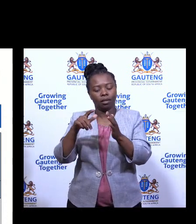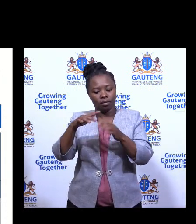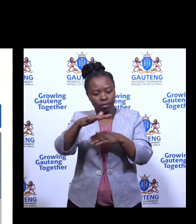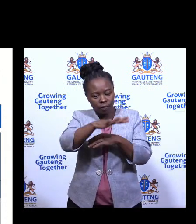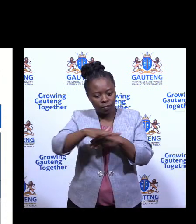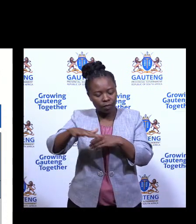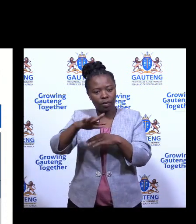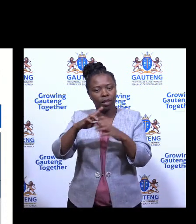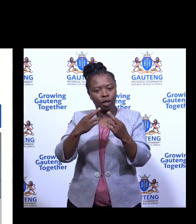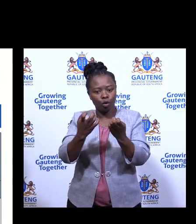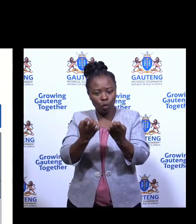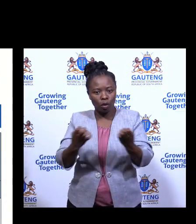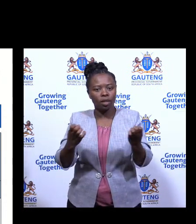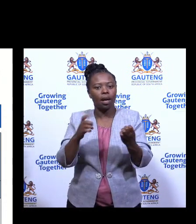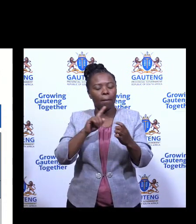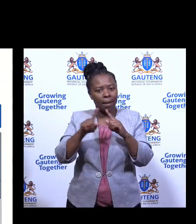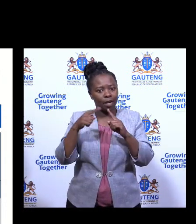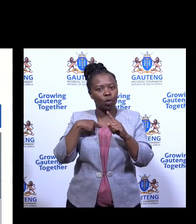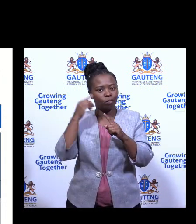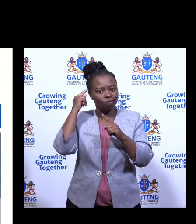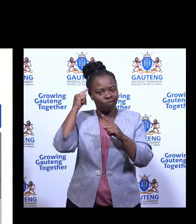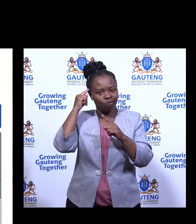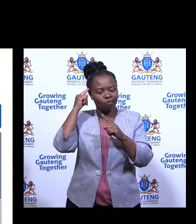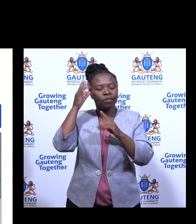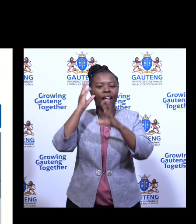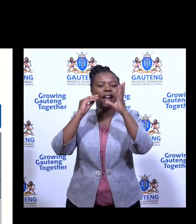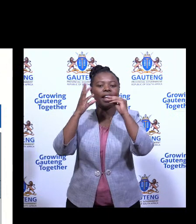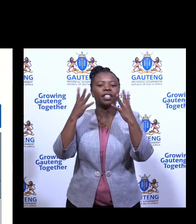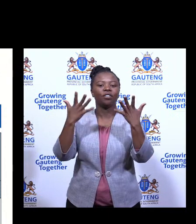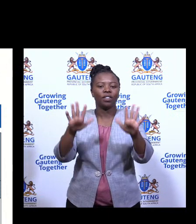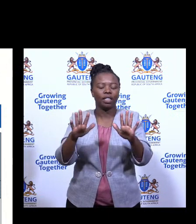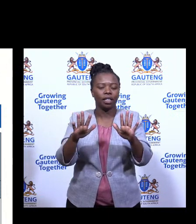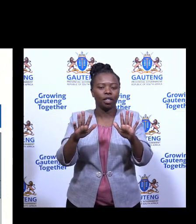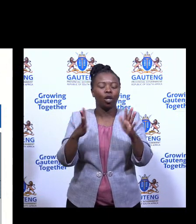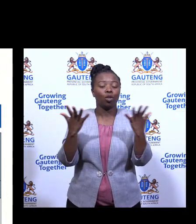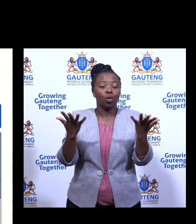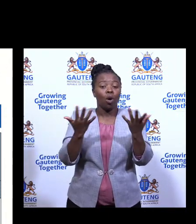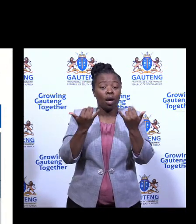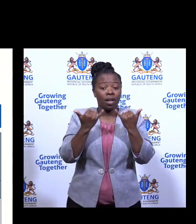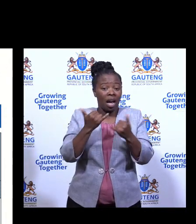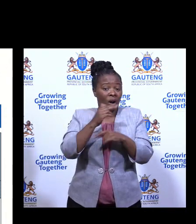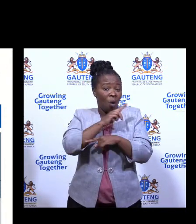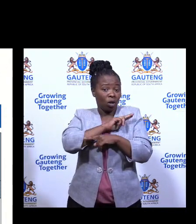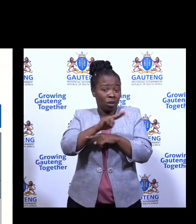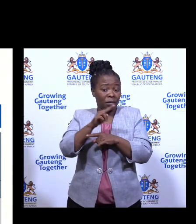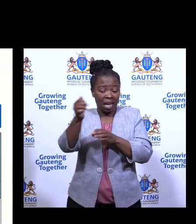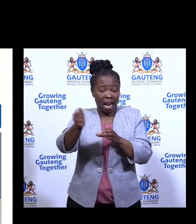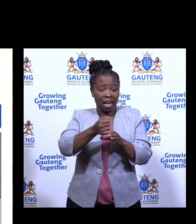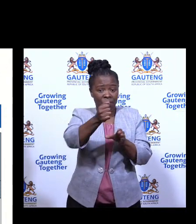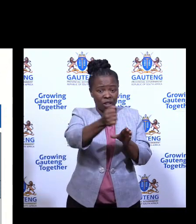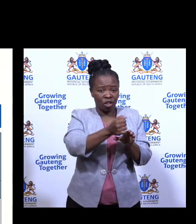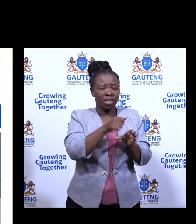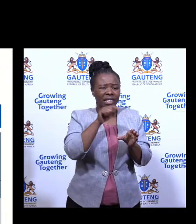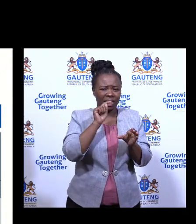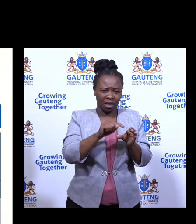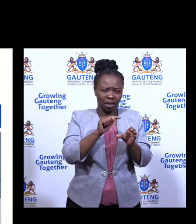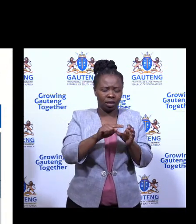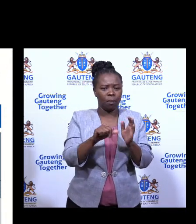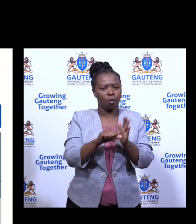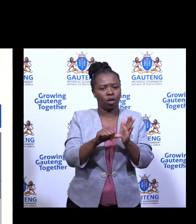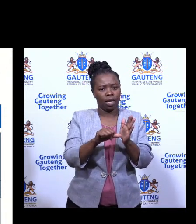facilities, we are learning lessons on that. So the hospital admissions are an important indicator of how the